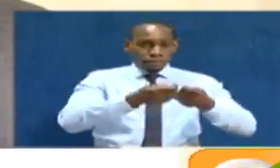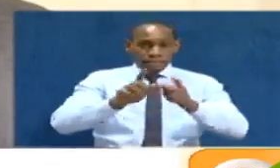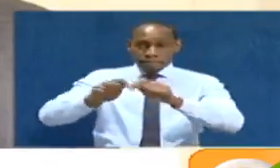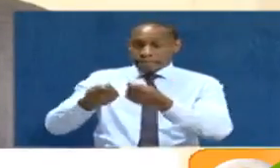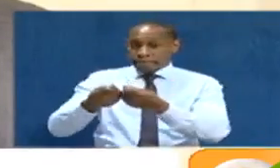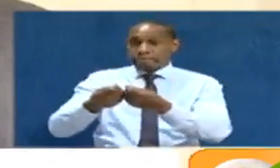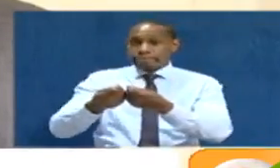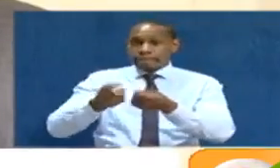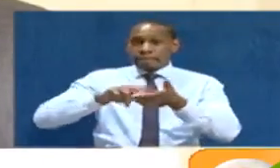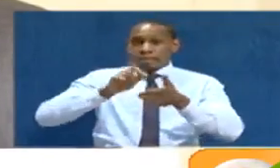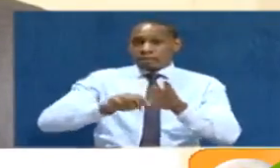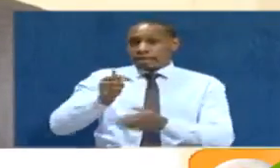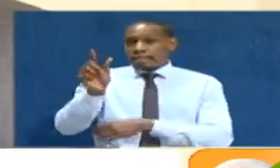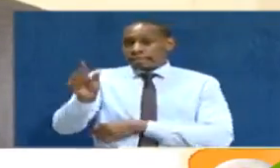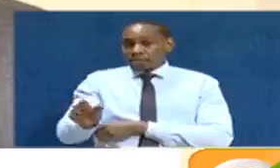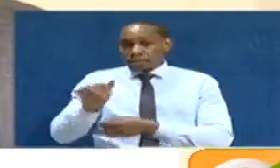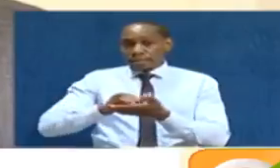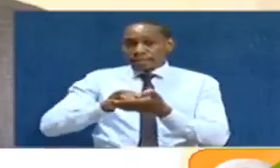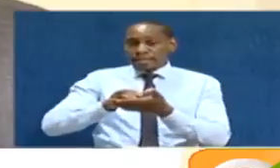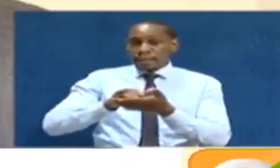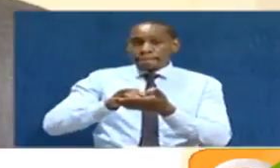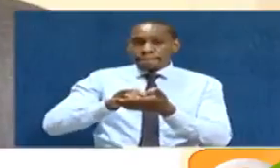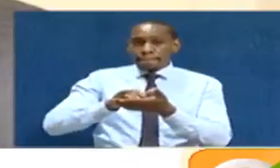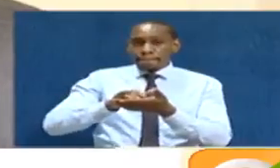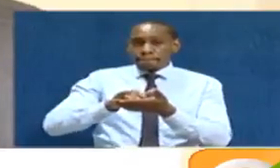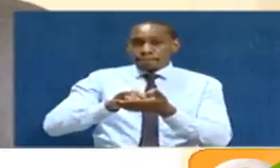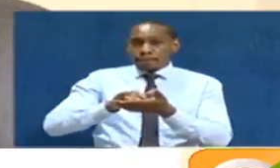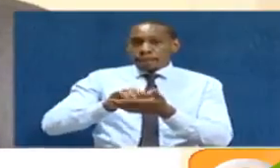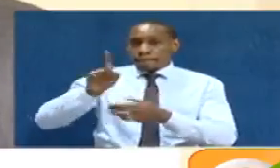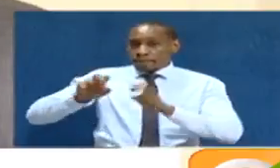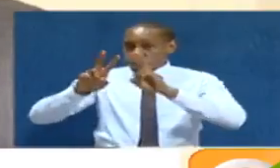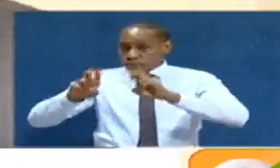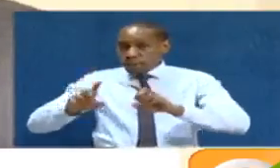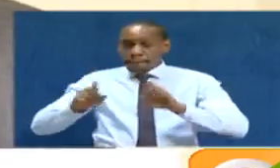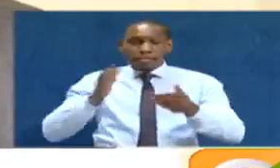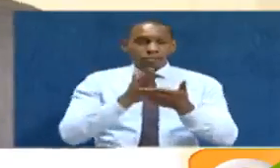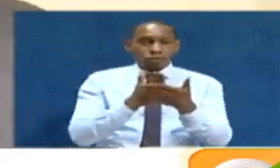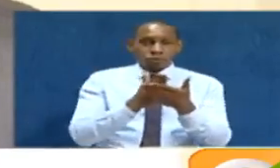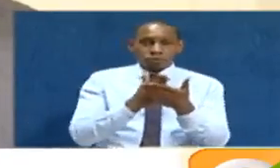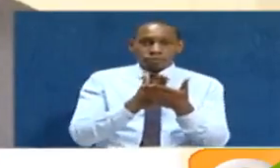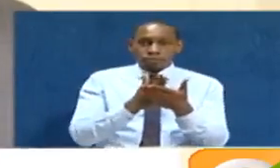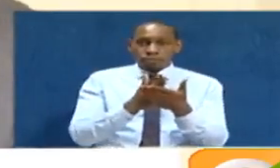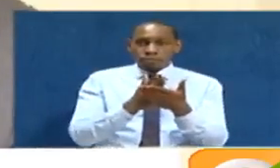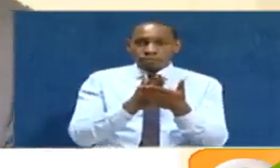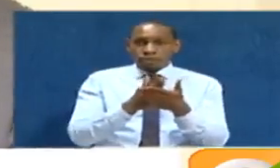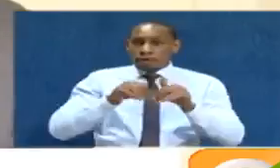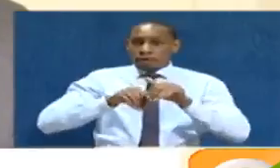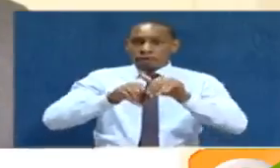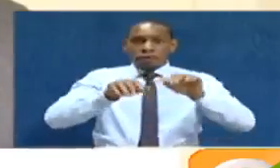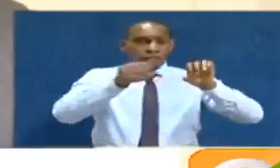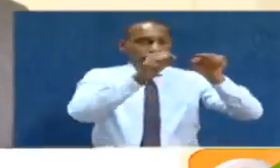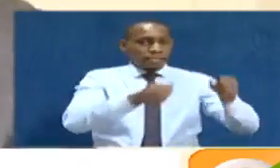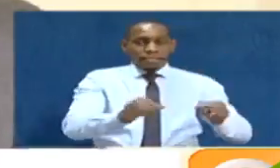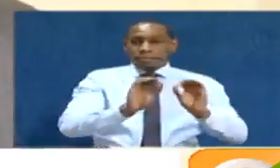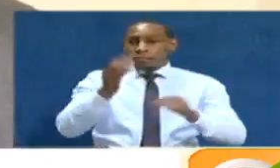then it means that somebody would have to look at where that is happening, but definitely not within the laid down